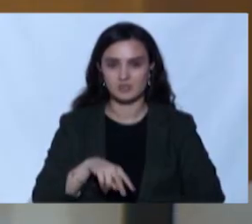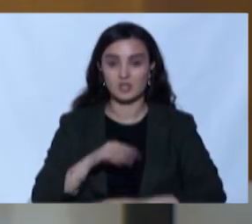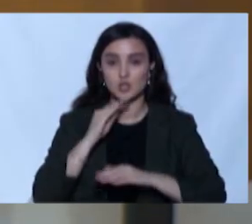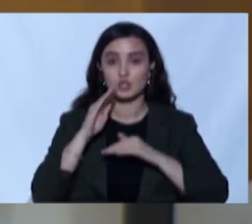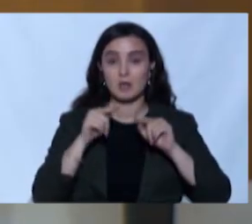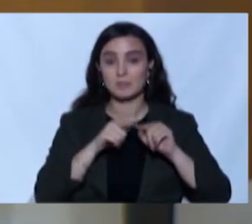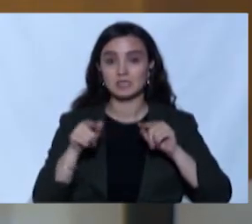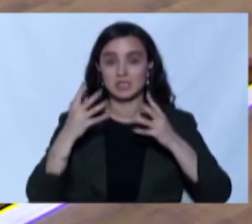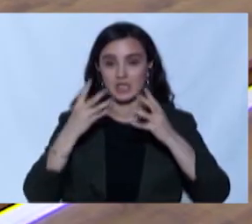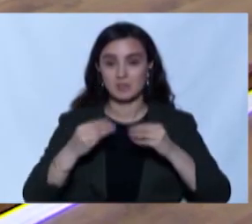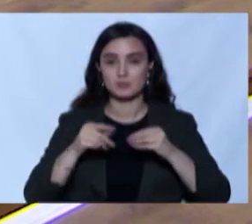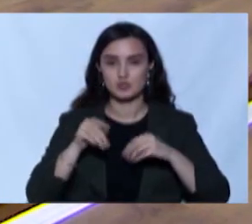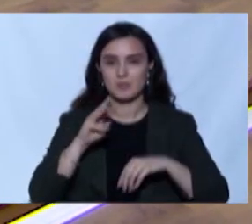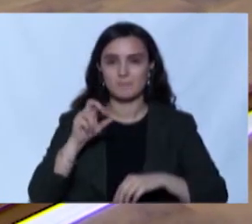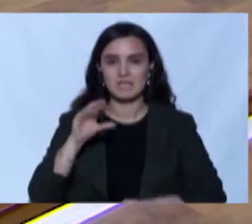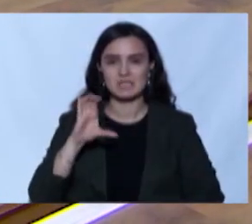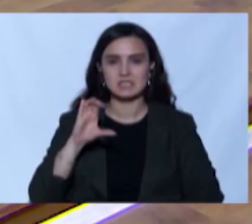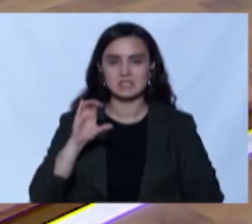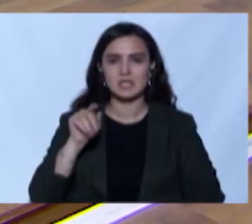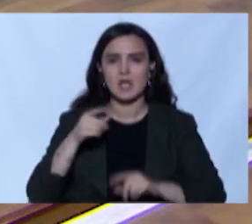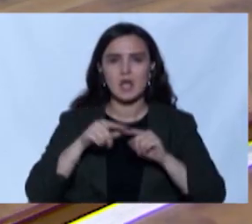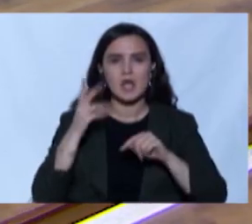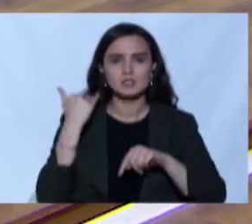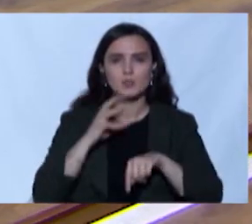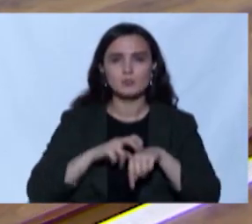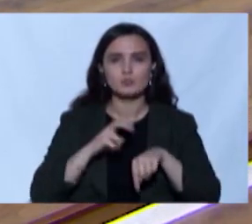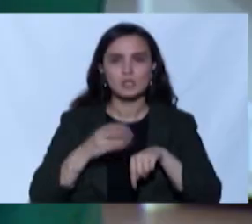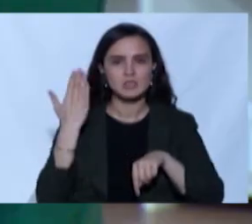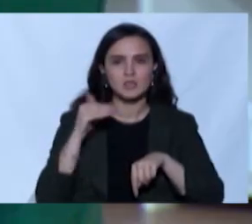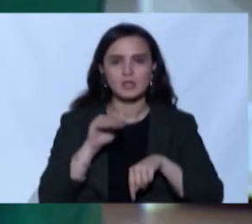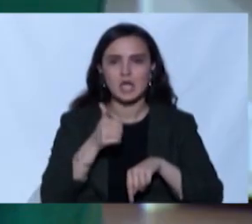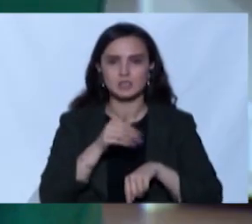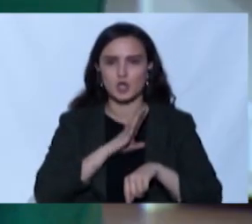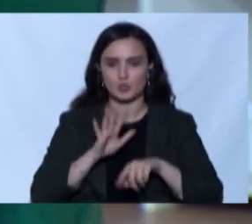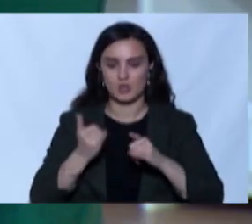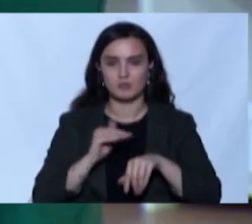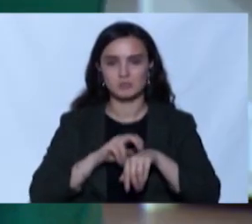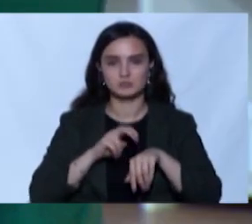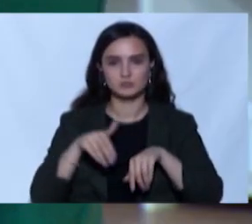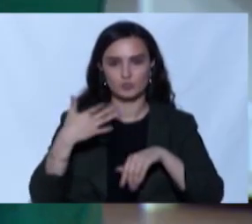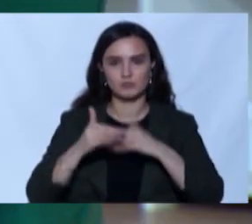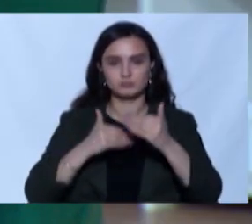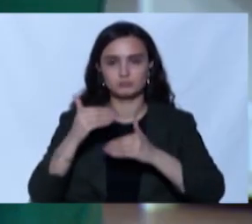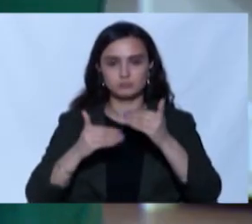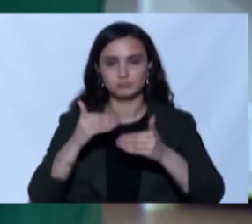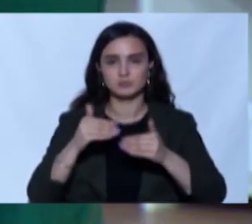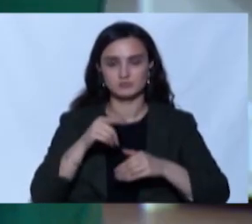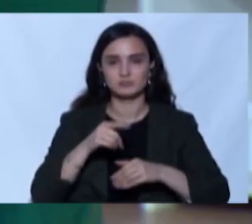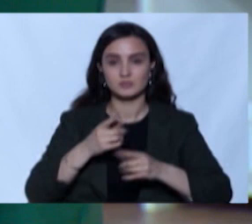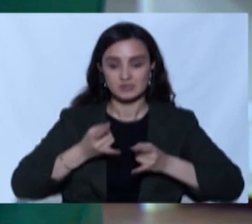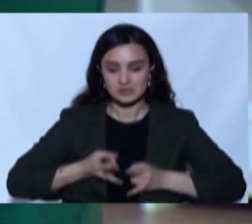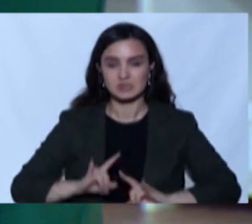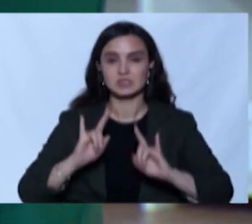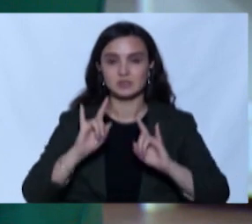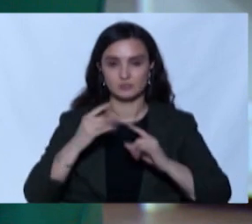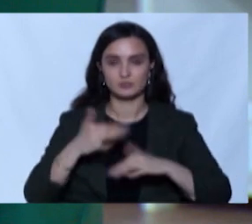those days, medicine was not quite what it is today, and a lot of women would have died in childbirth.